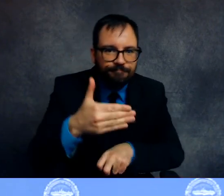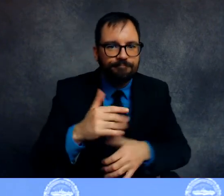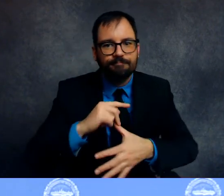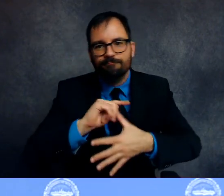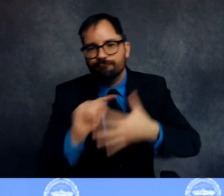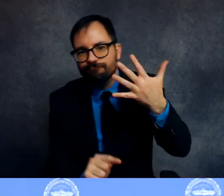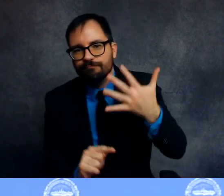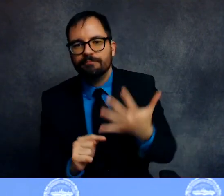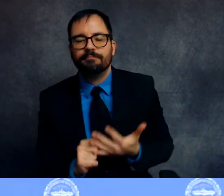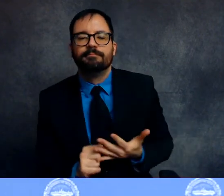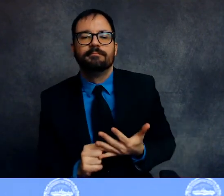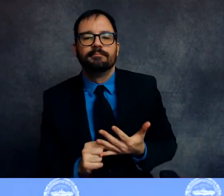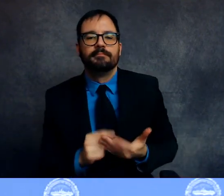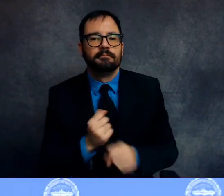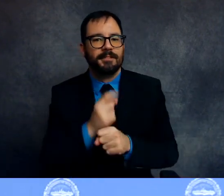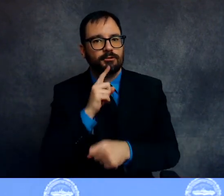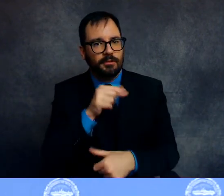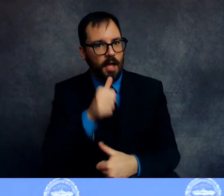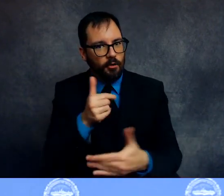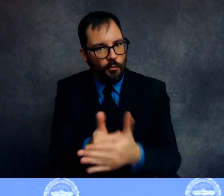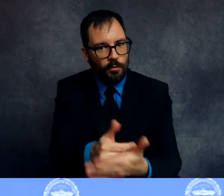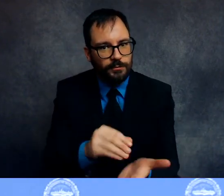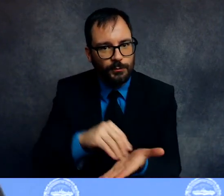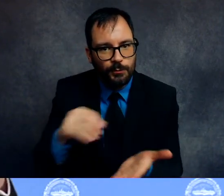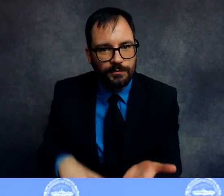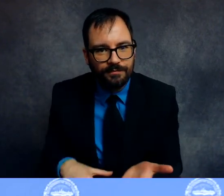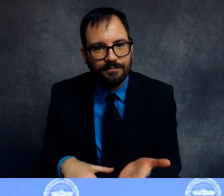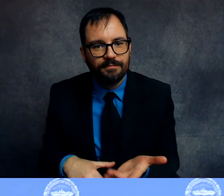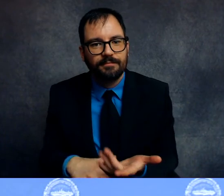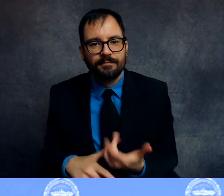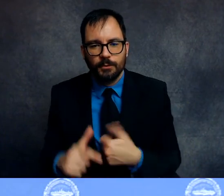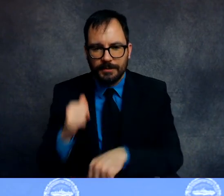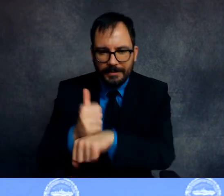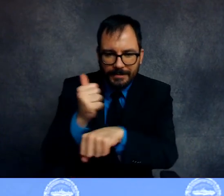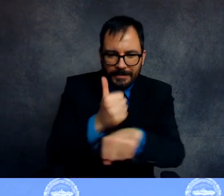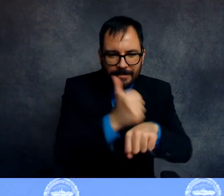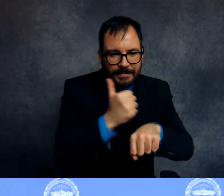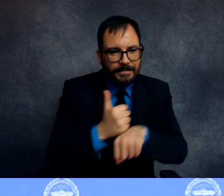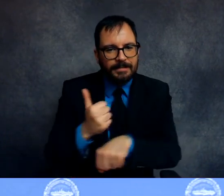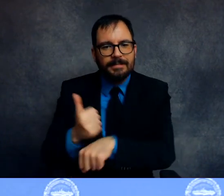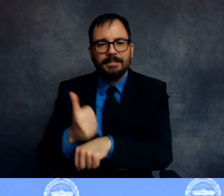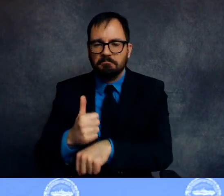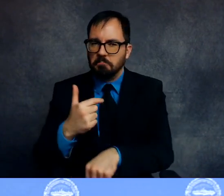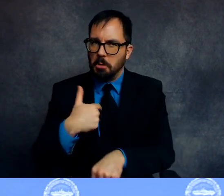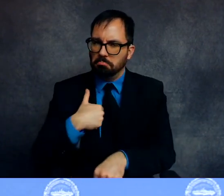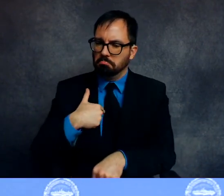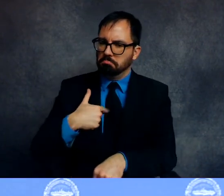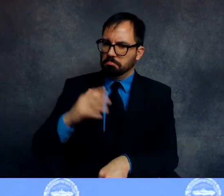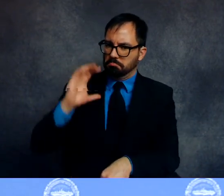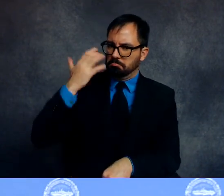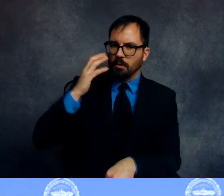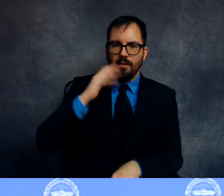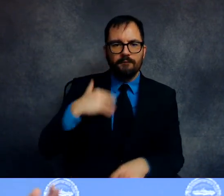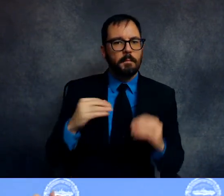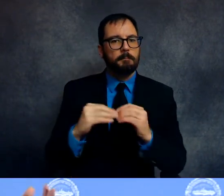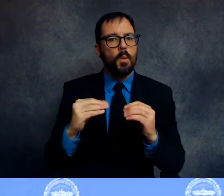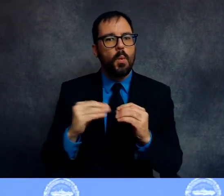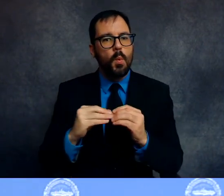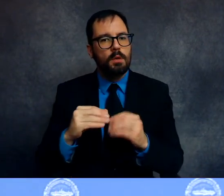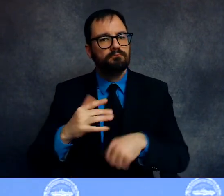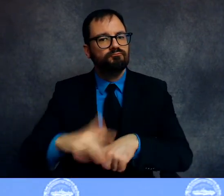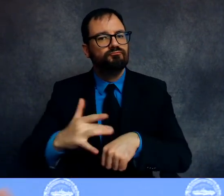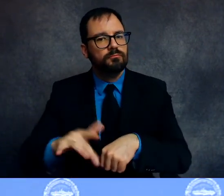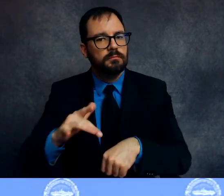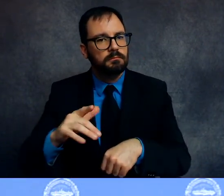barriers for teachers in terms of locations where they are close to students, to make sure that that exists. So I believe we still have